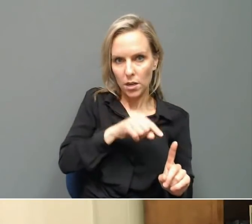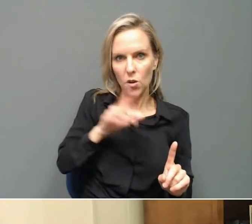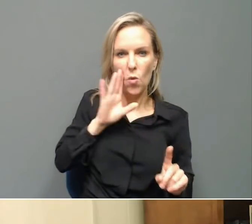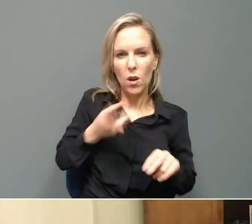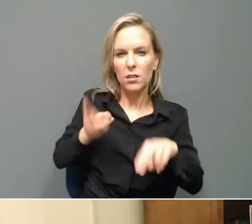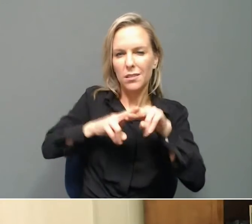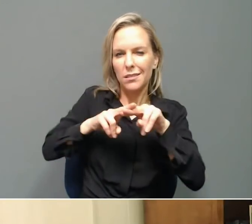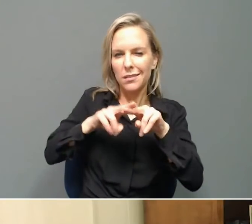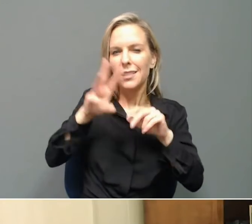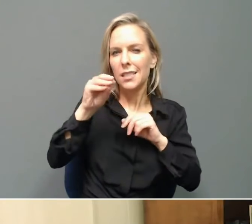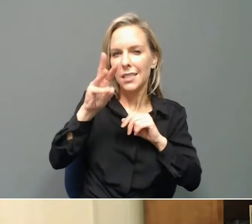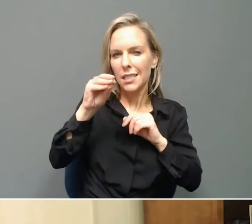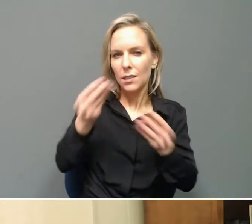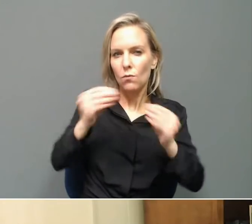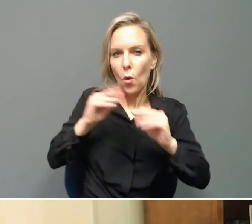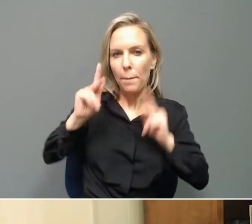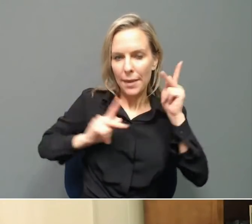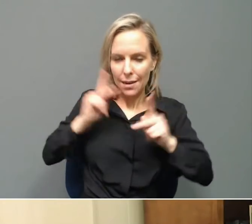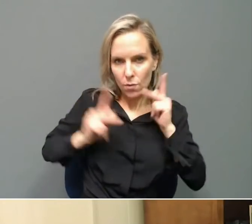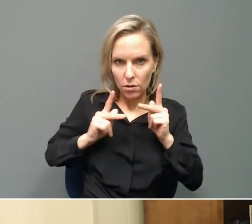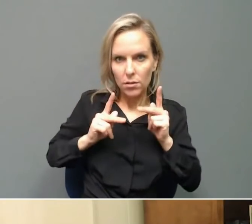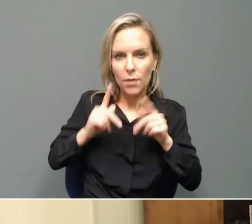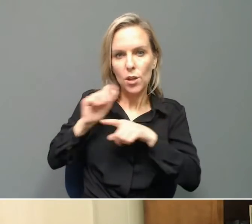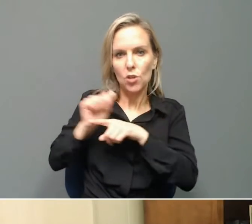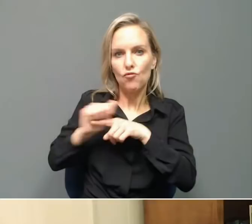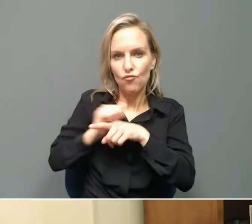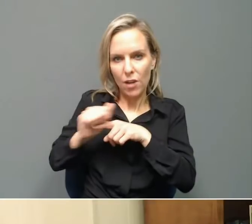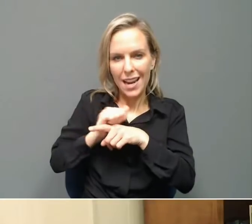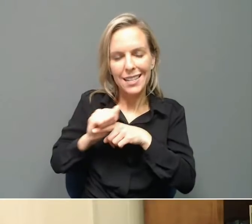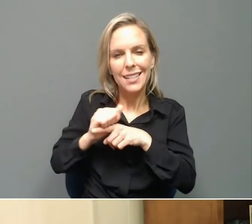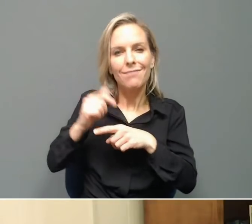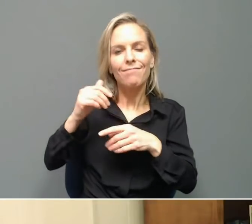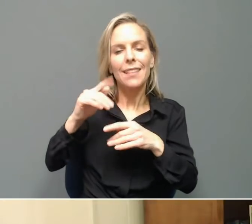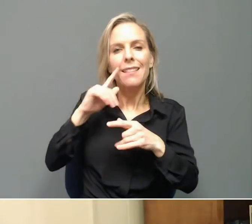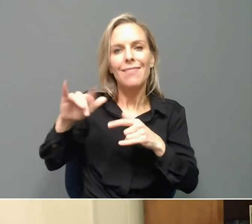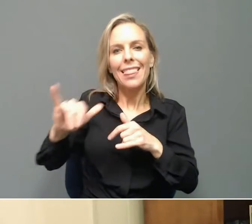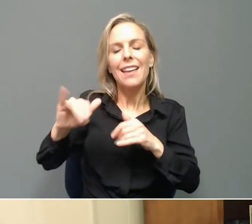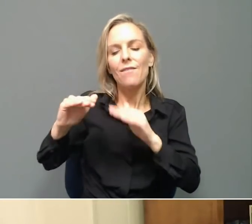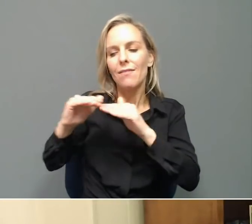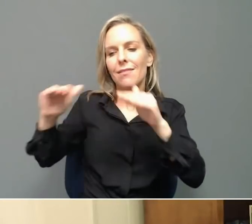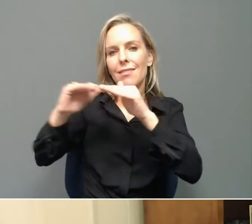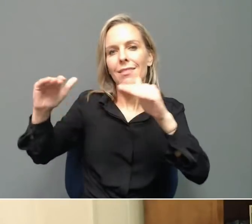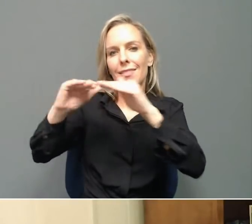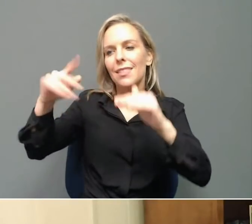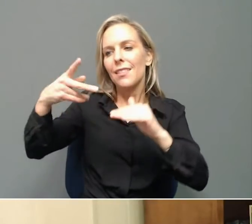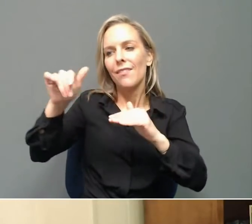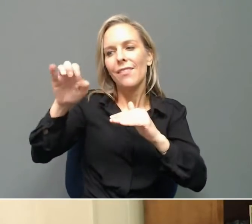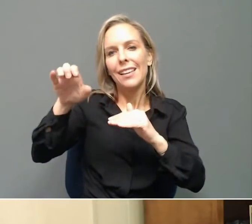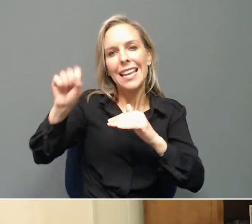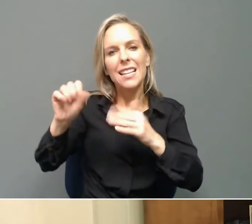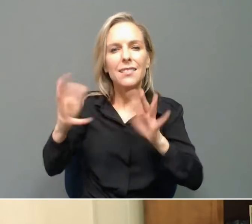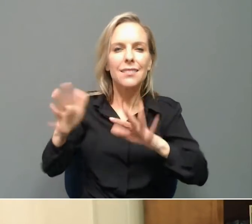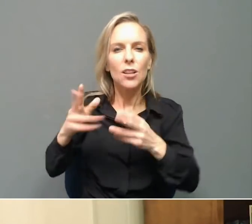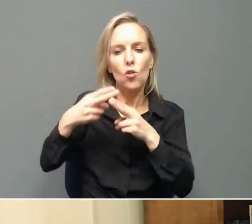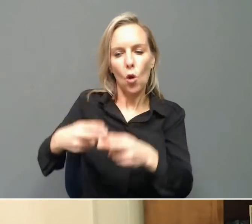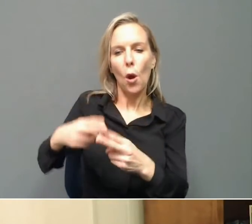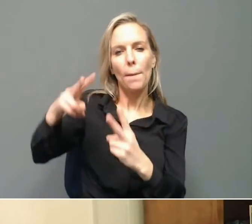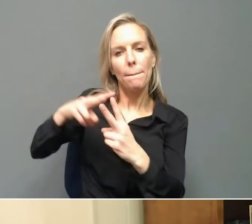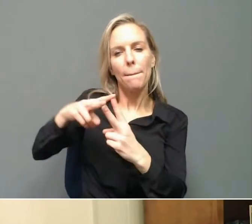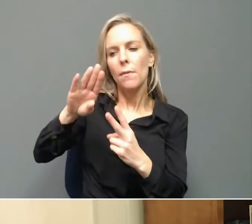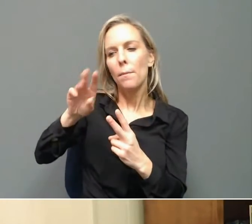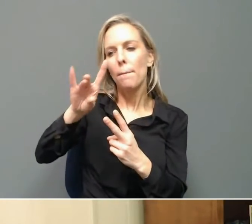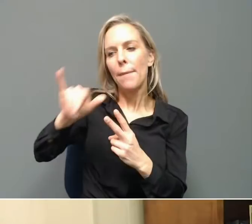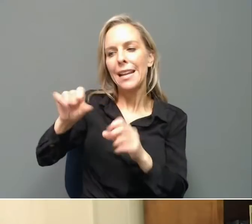new people, and they'll be trained in phases. And as I had said before, they're going to be kind of in a buddy system so that there is a more